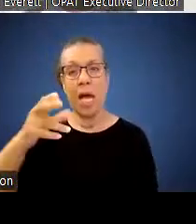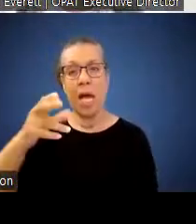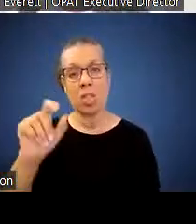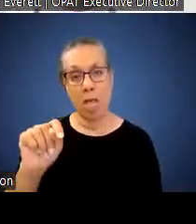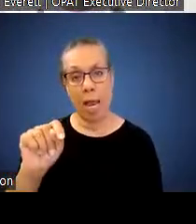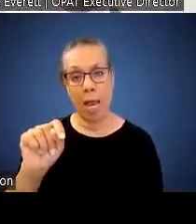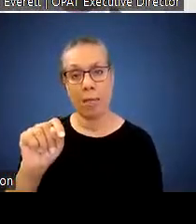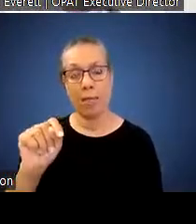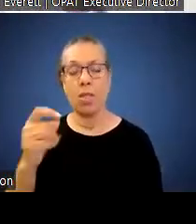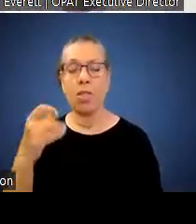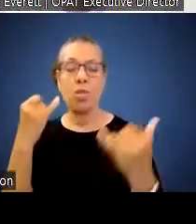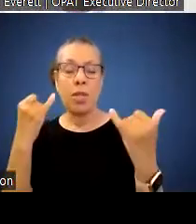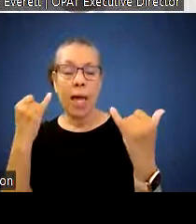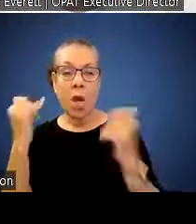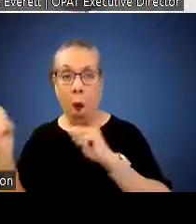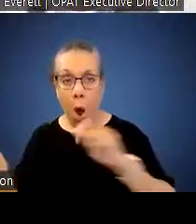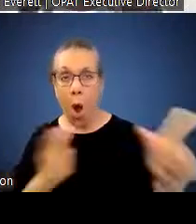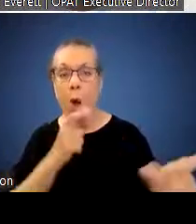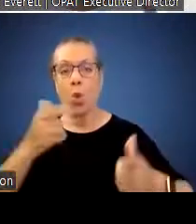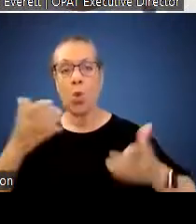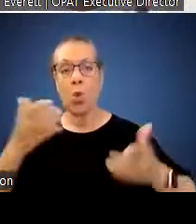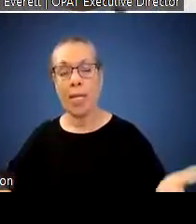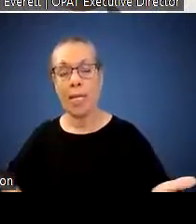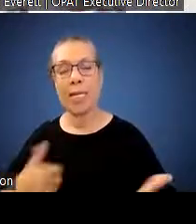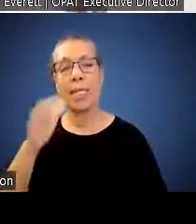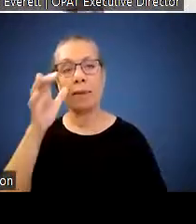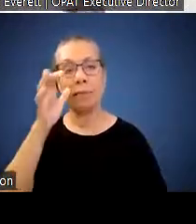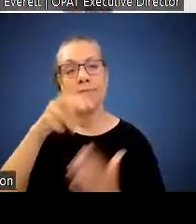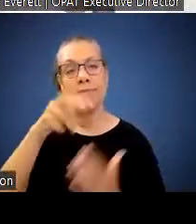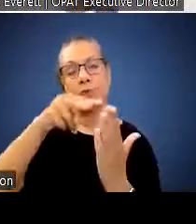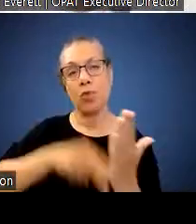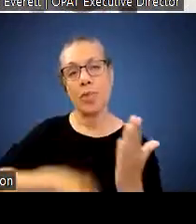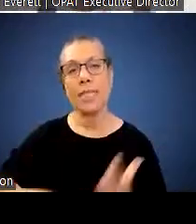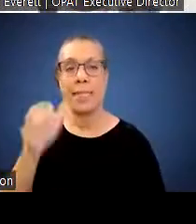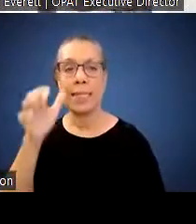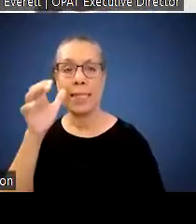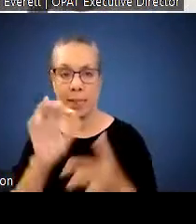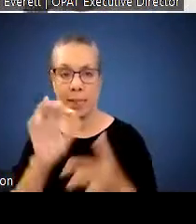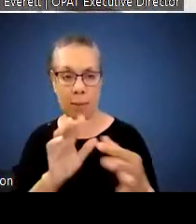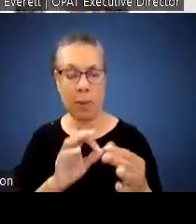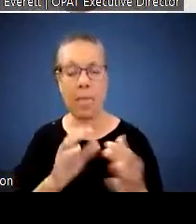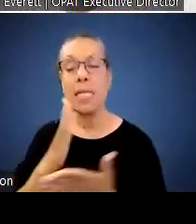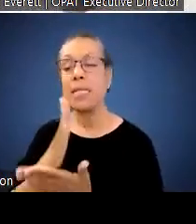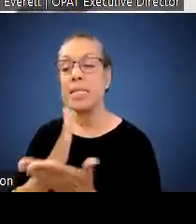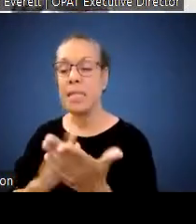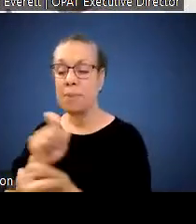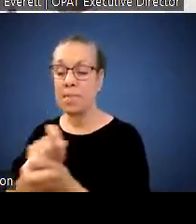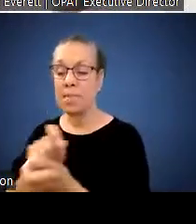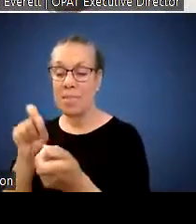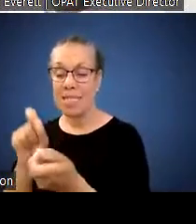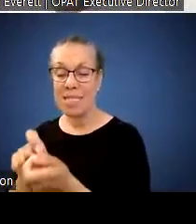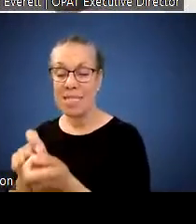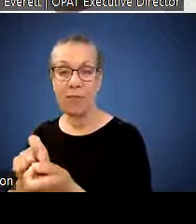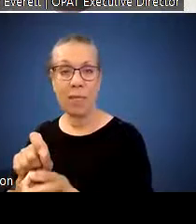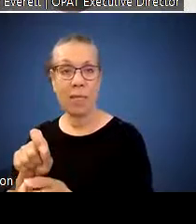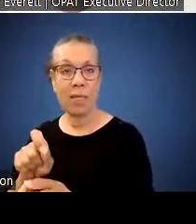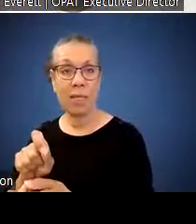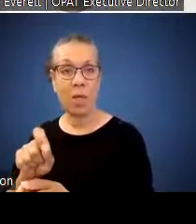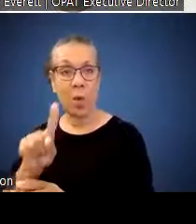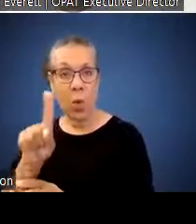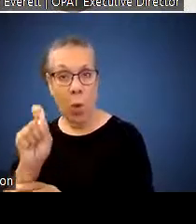Zoom right now can see the email. Certain questions that are very specific and I can answer right away, I will answer for